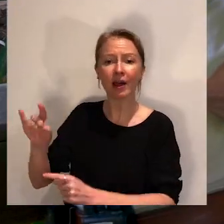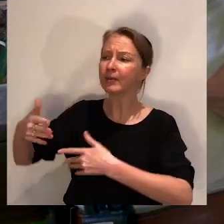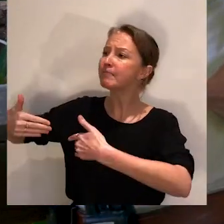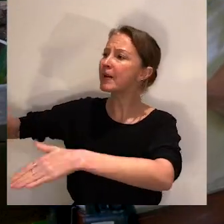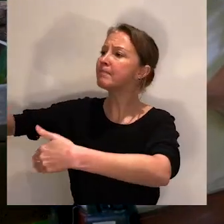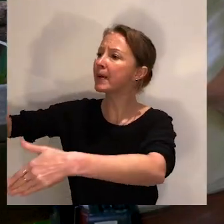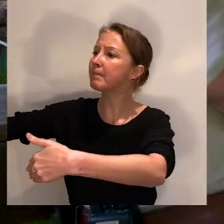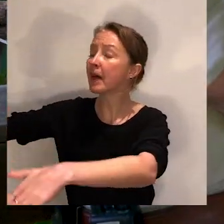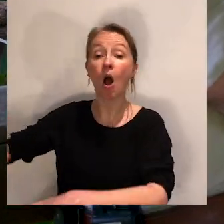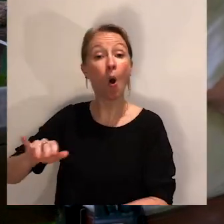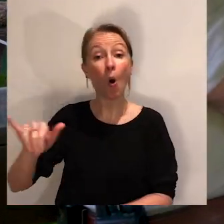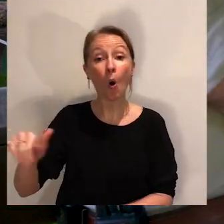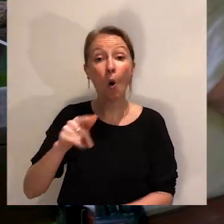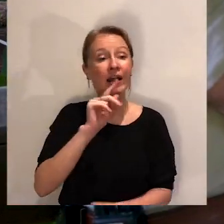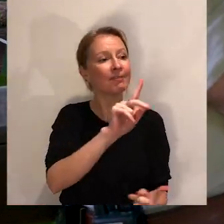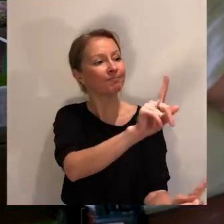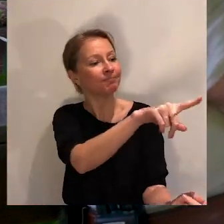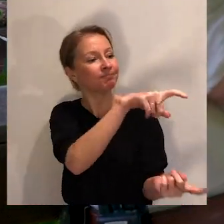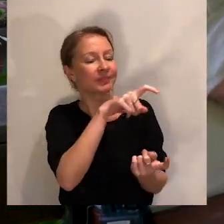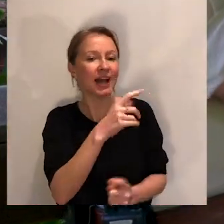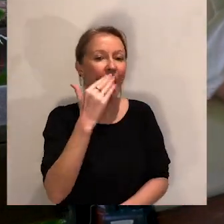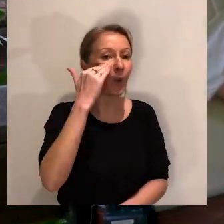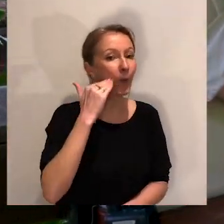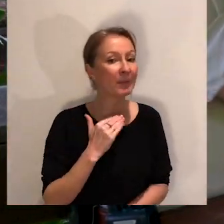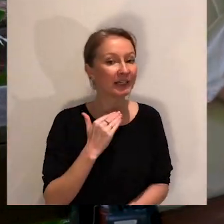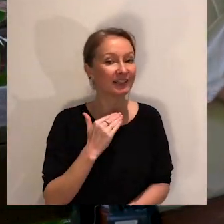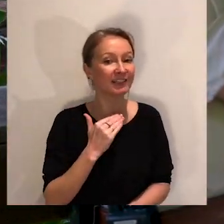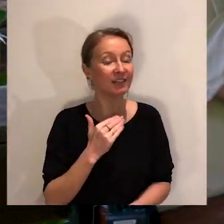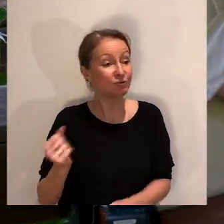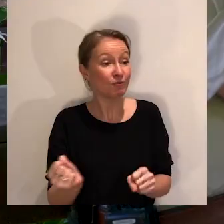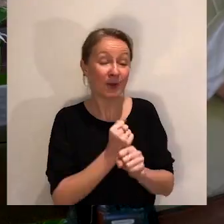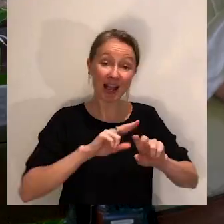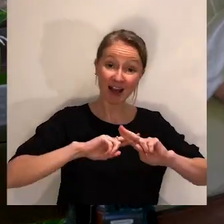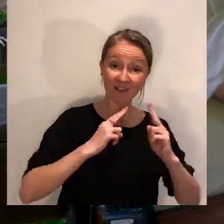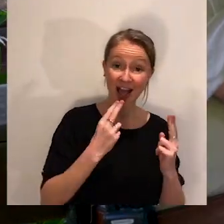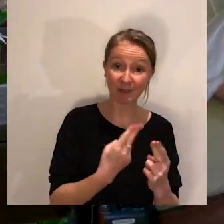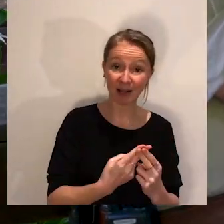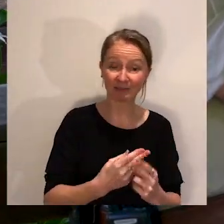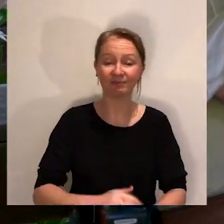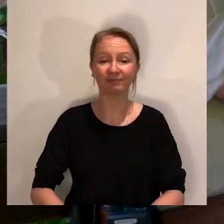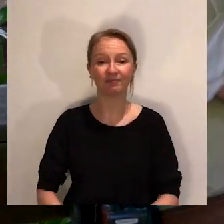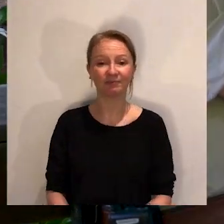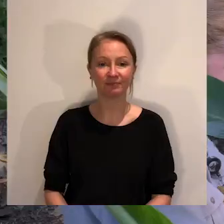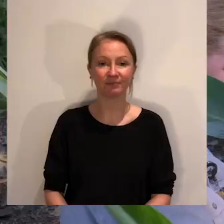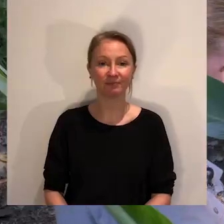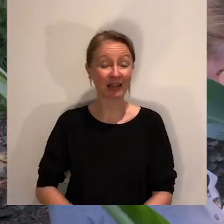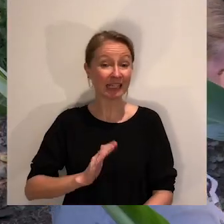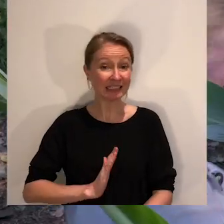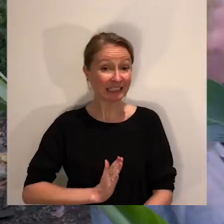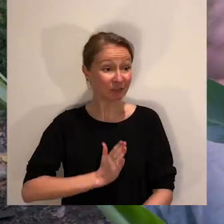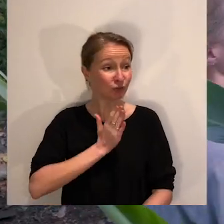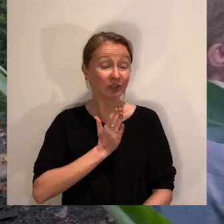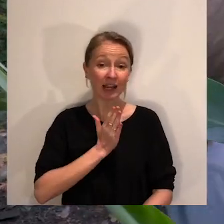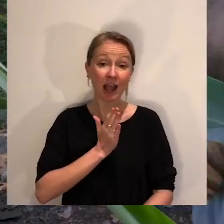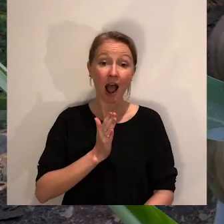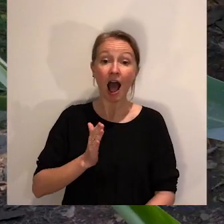actually helps them attract a mate. And one of the little bits of research that is happening is they're also thinking that that scent is in their urine,